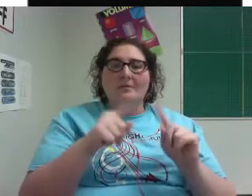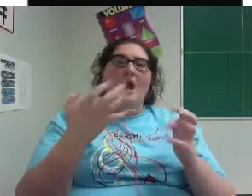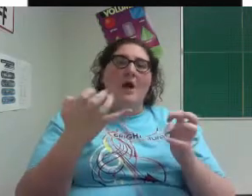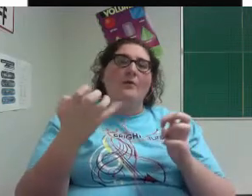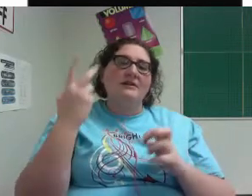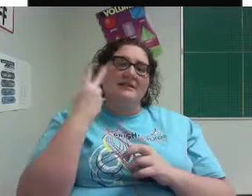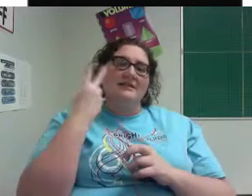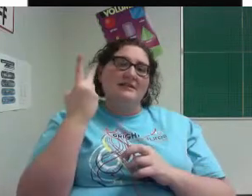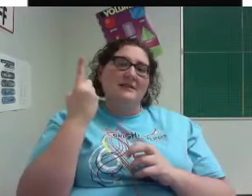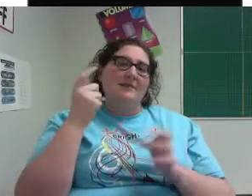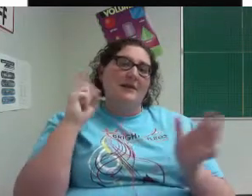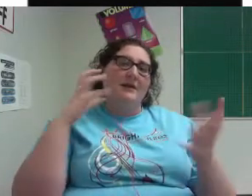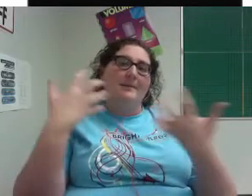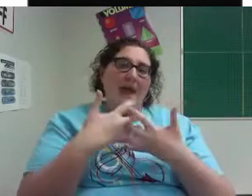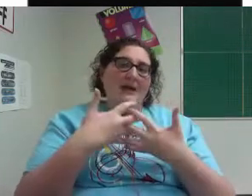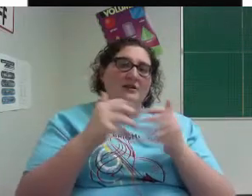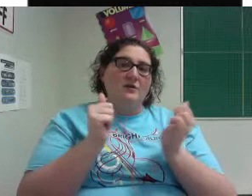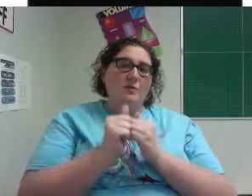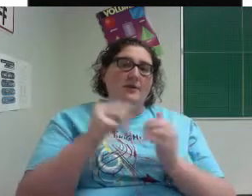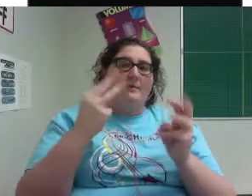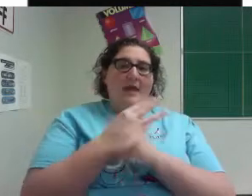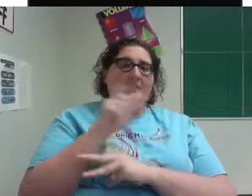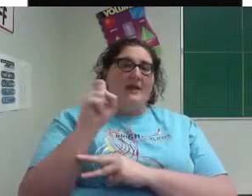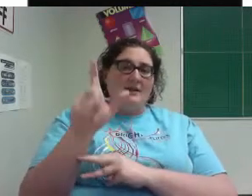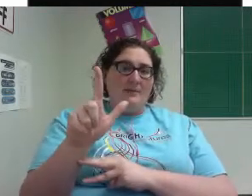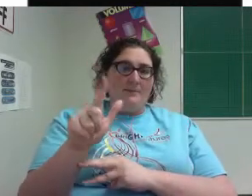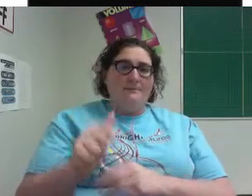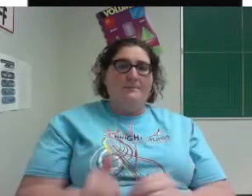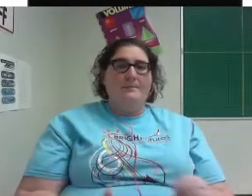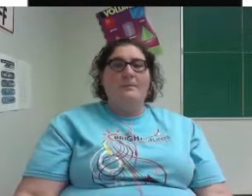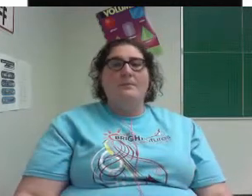want to see some kind of matching when you're doing your Math Excel.